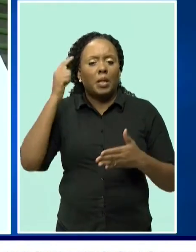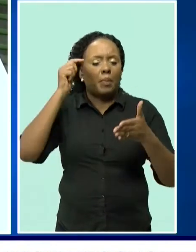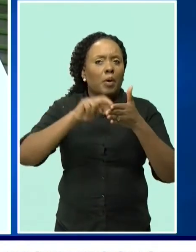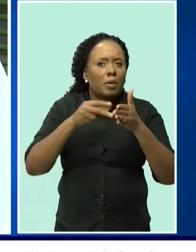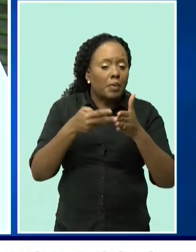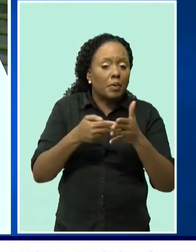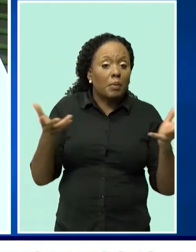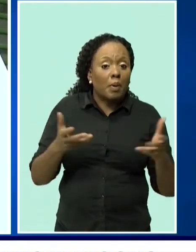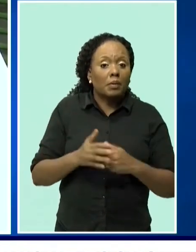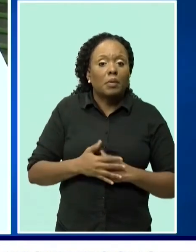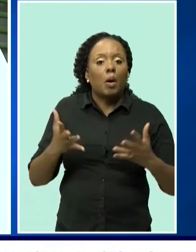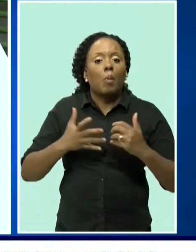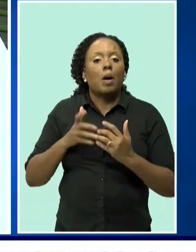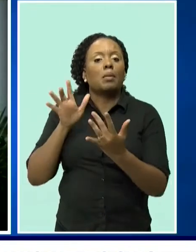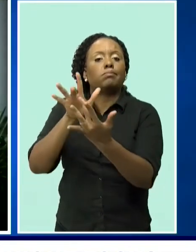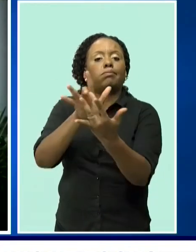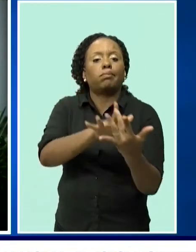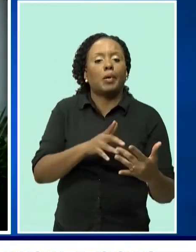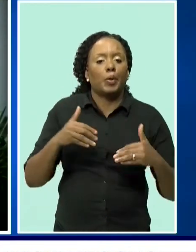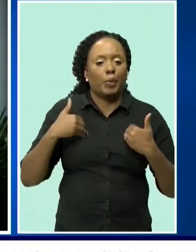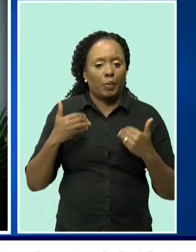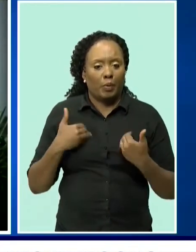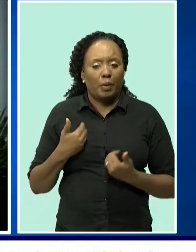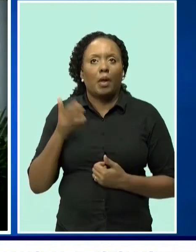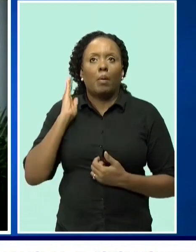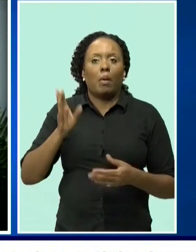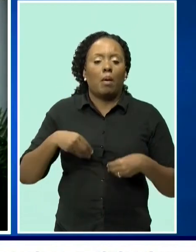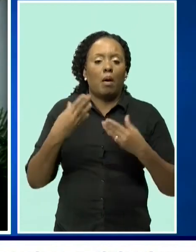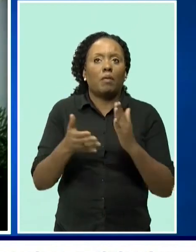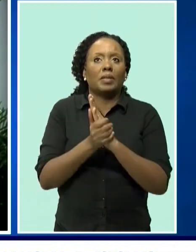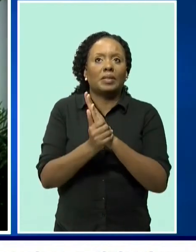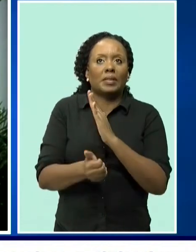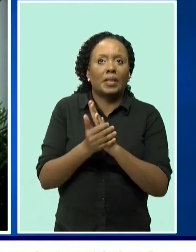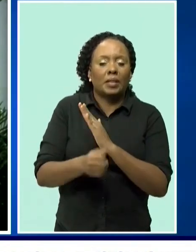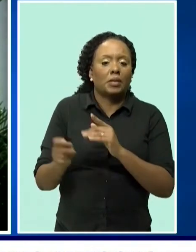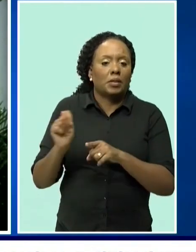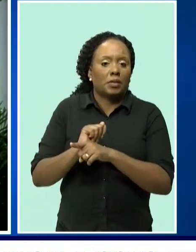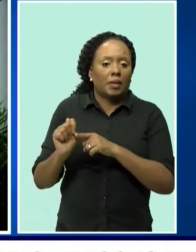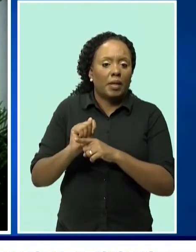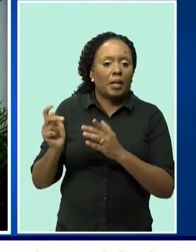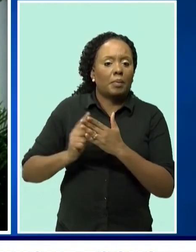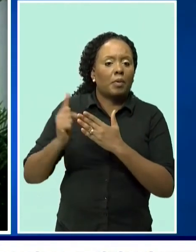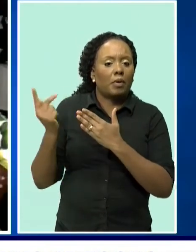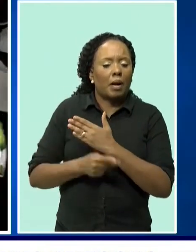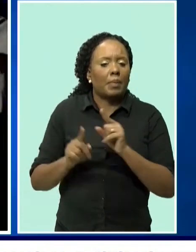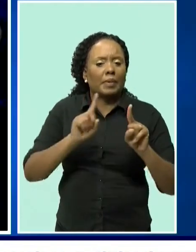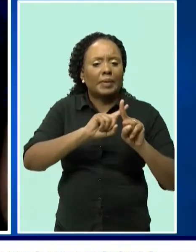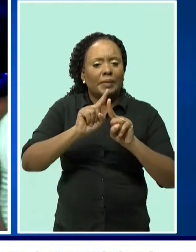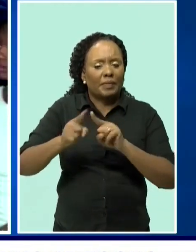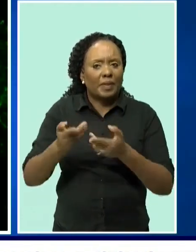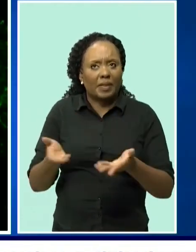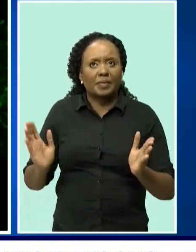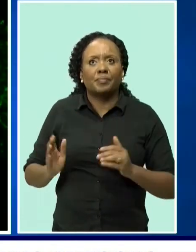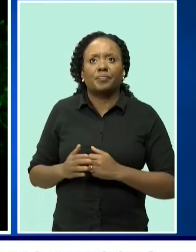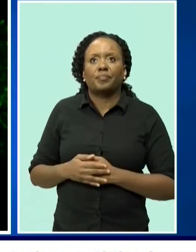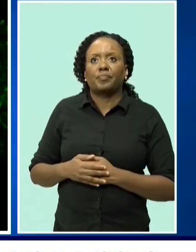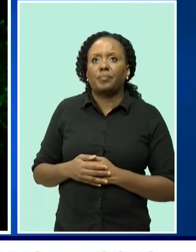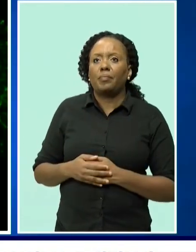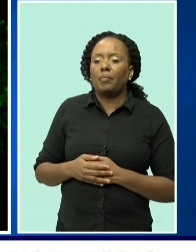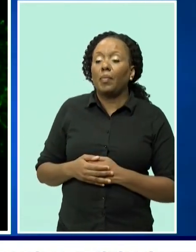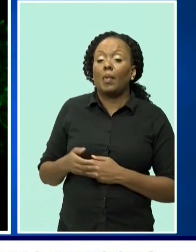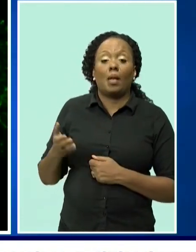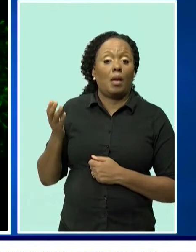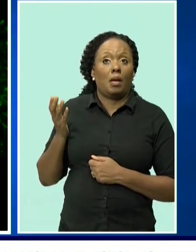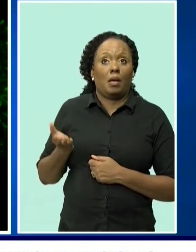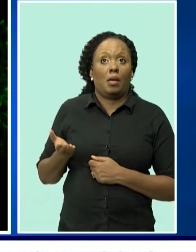youth, and their sister company will be offering skills training programs in a number of disciplines. The Otley